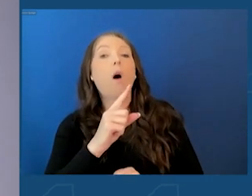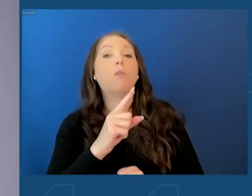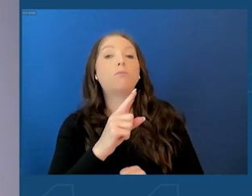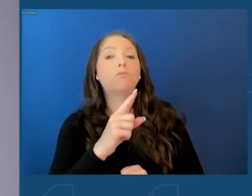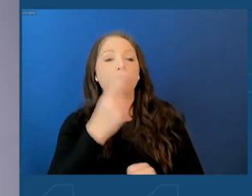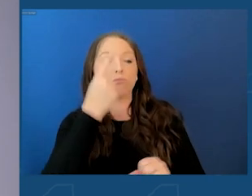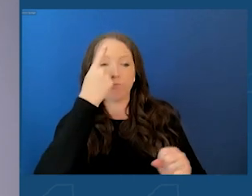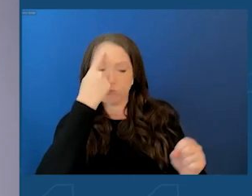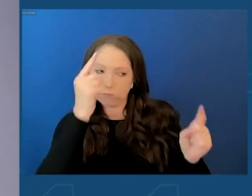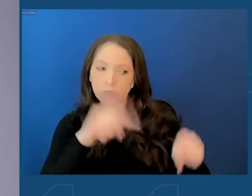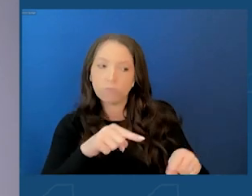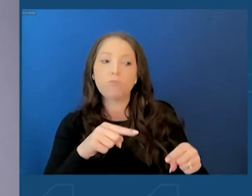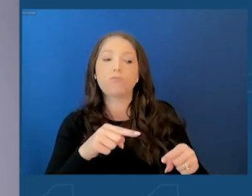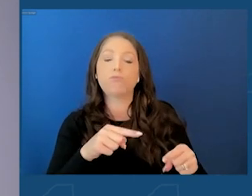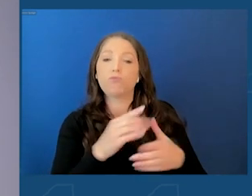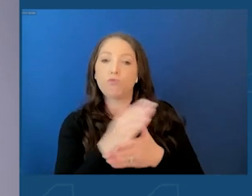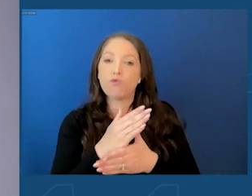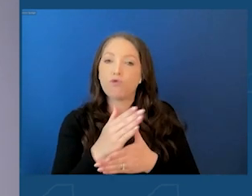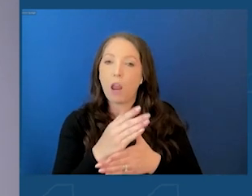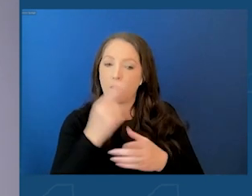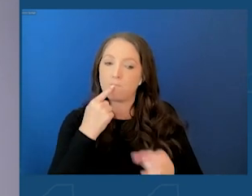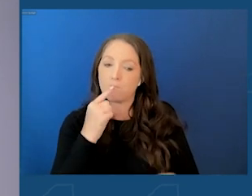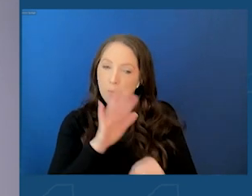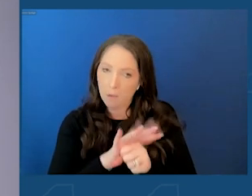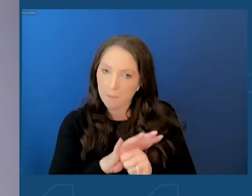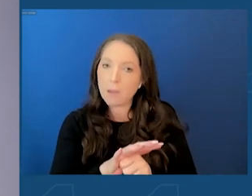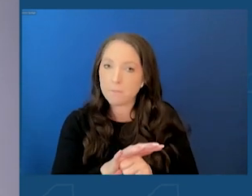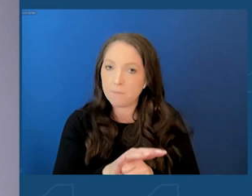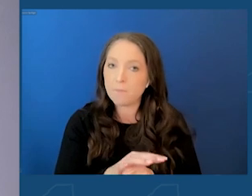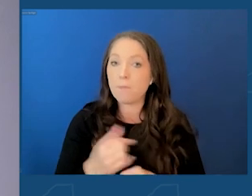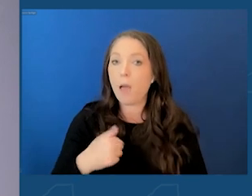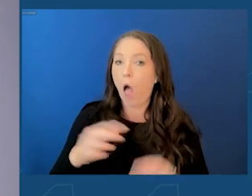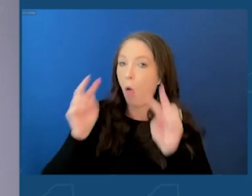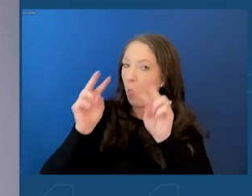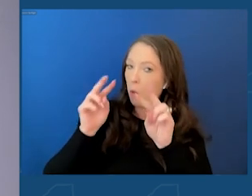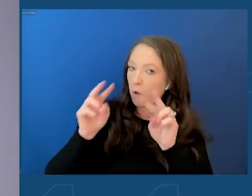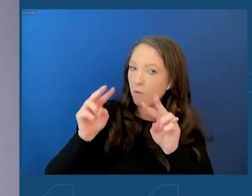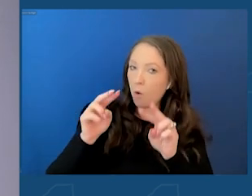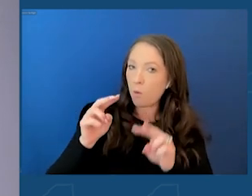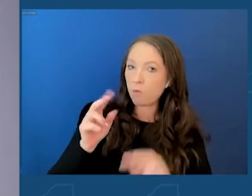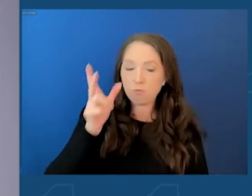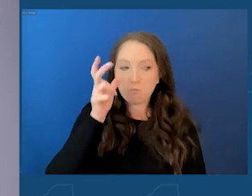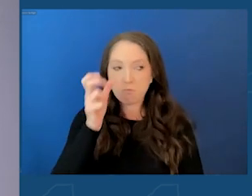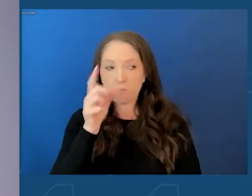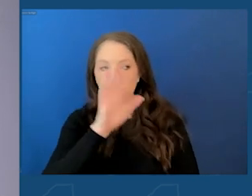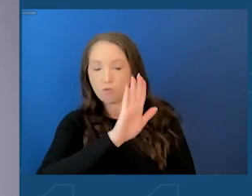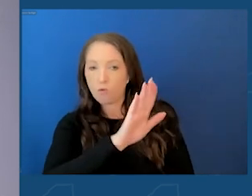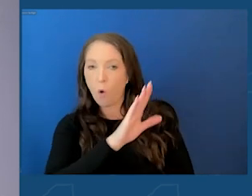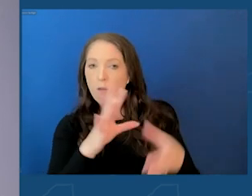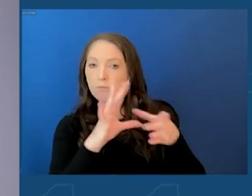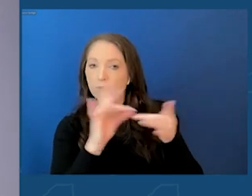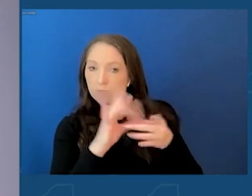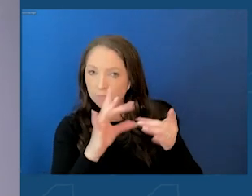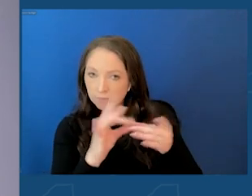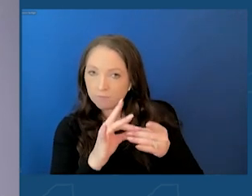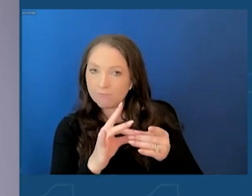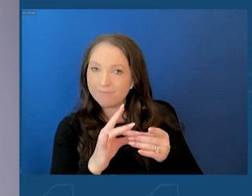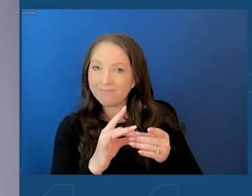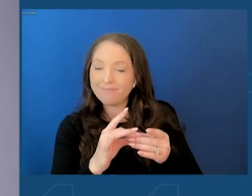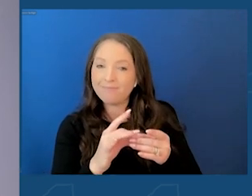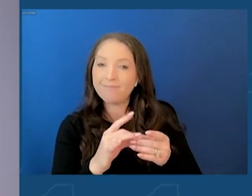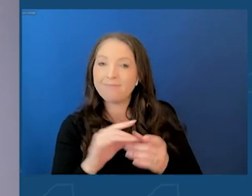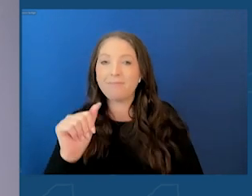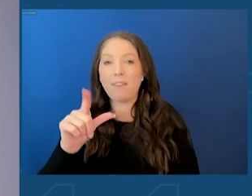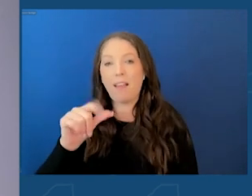to building that future, and I look forward to hearing more about the administration's efforts from White House Climate Advisor Ali